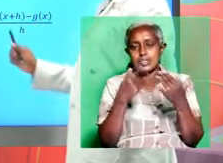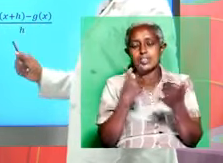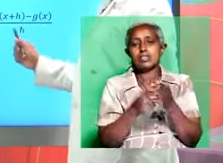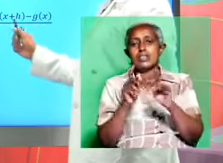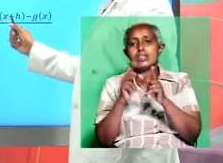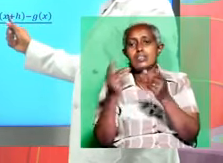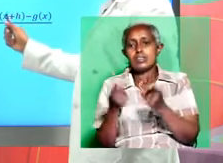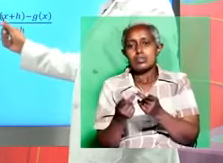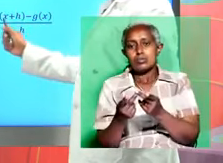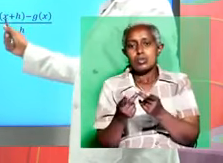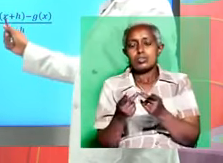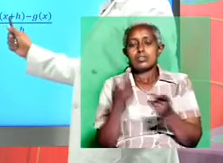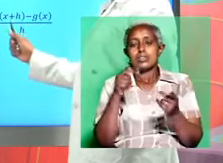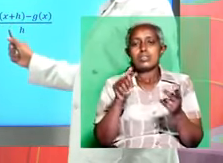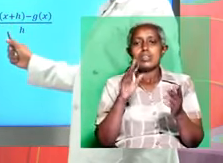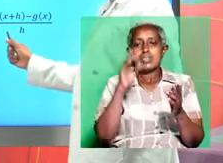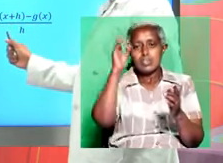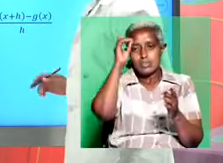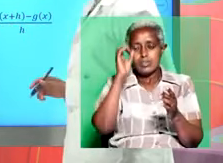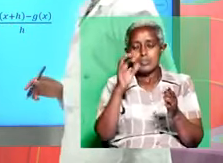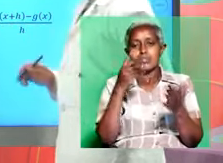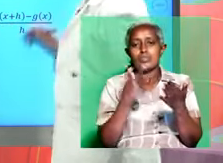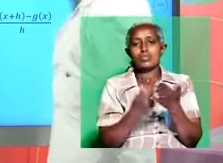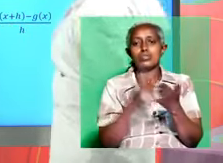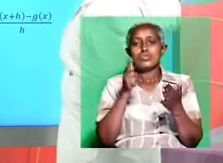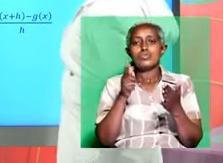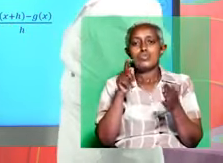is the derivative of g at x.